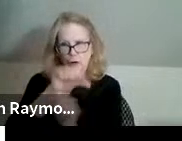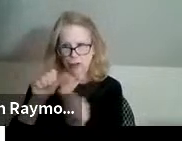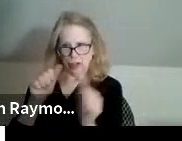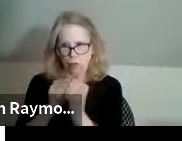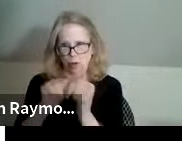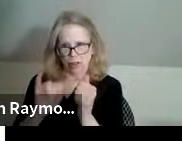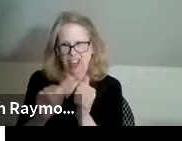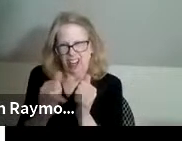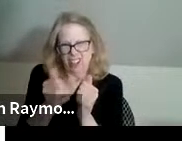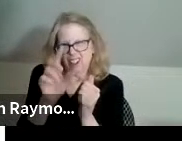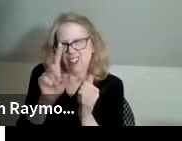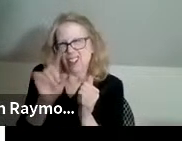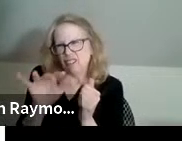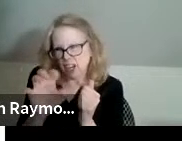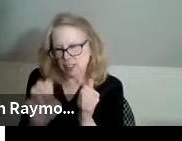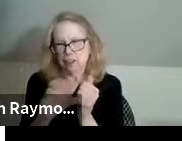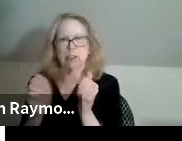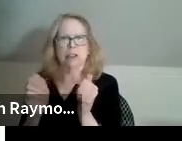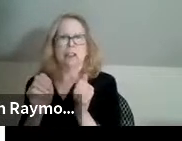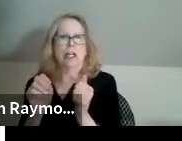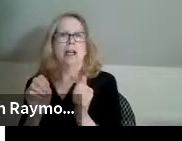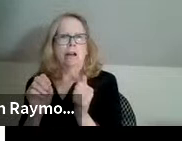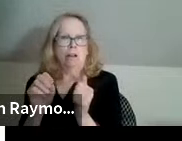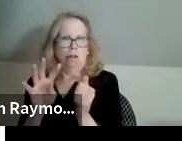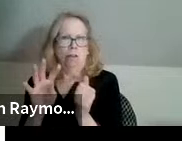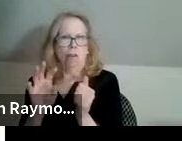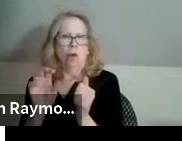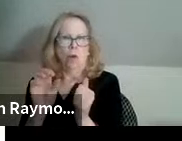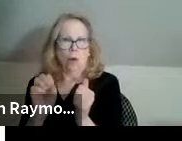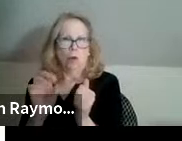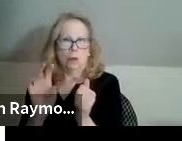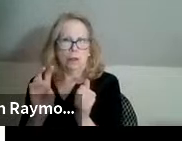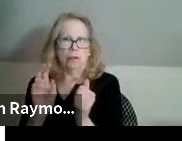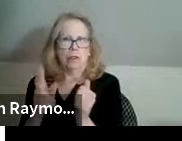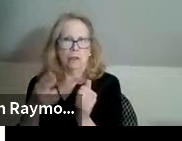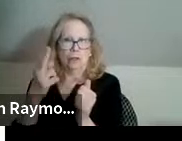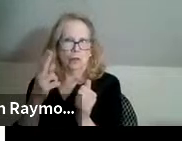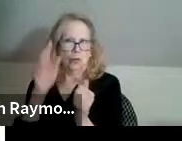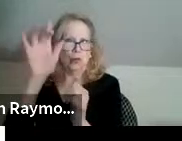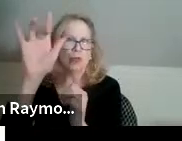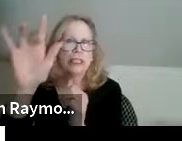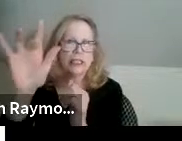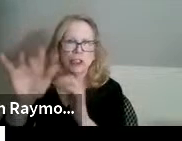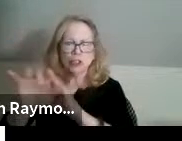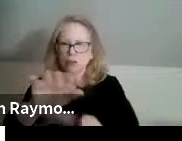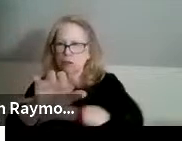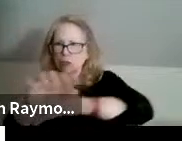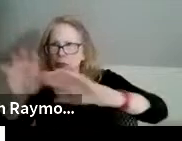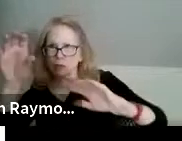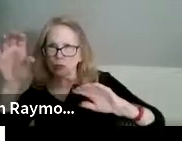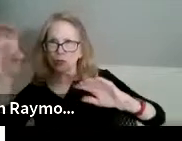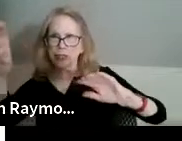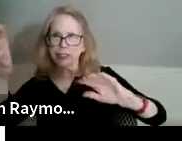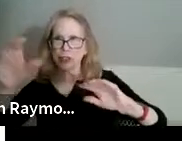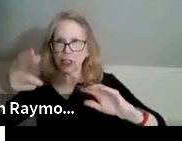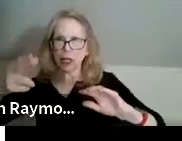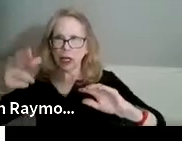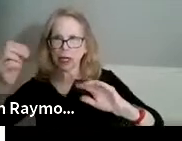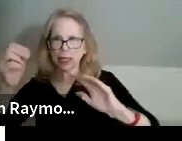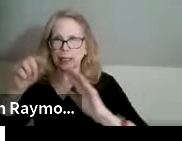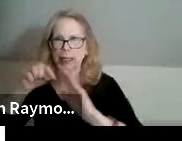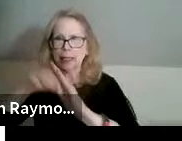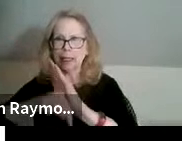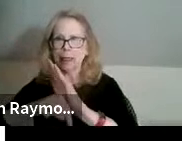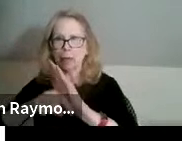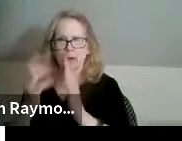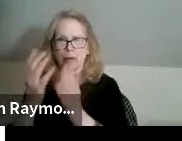Next slide, slide 28, 407.8. It's reach, height, and depth. Now, this is part of a series of 11